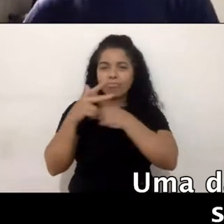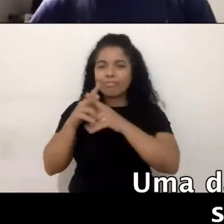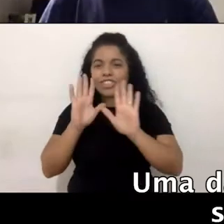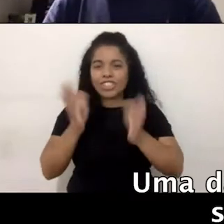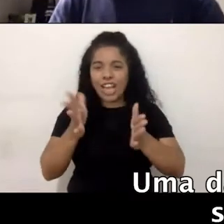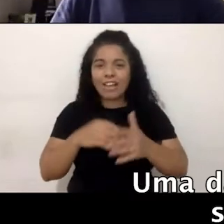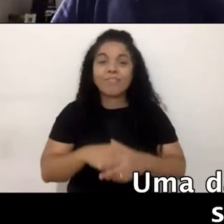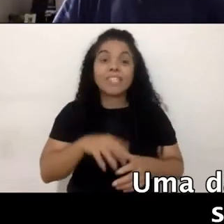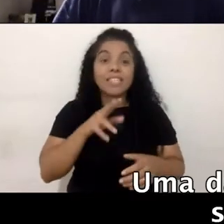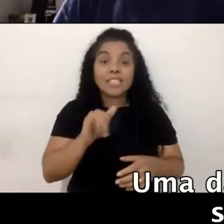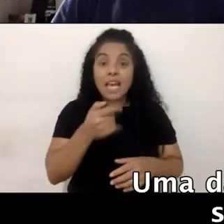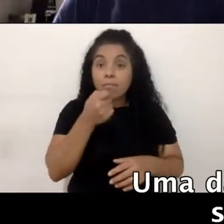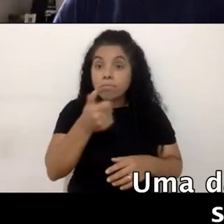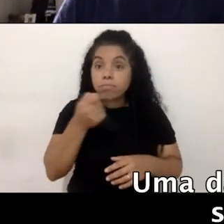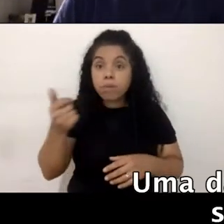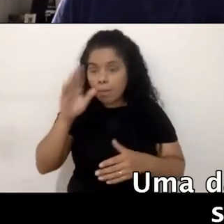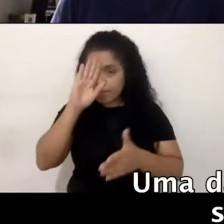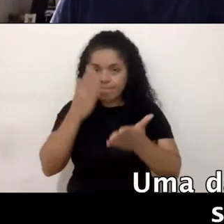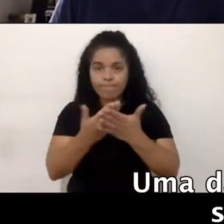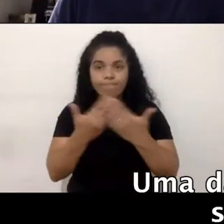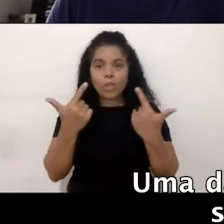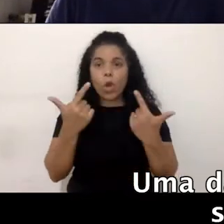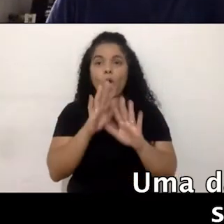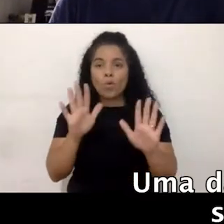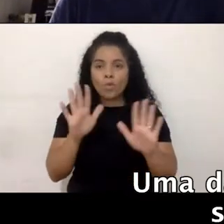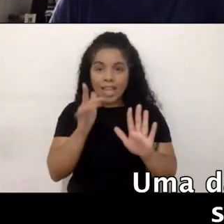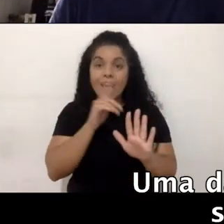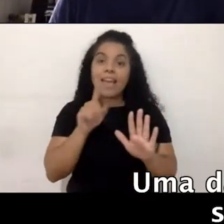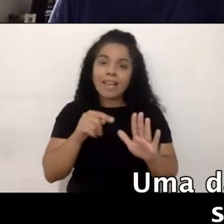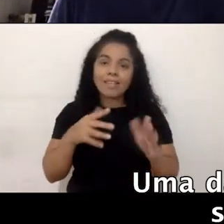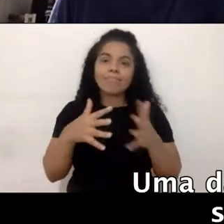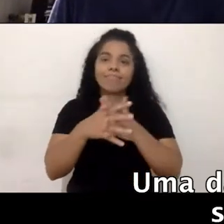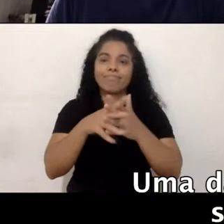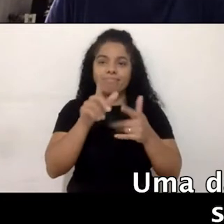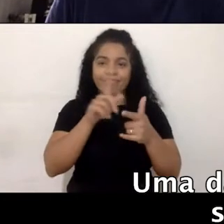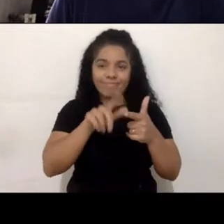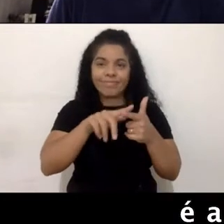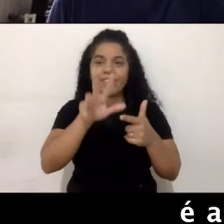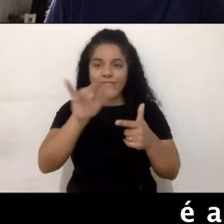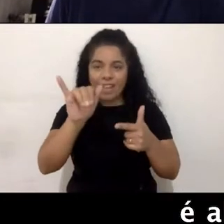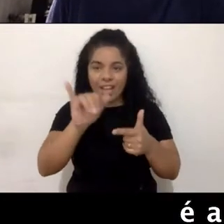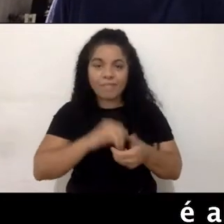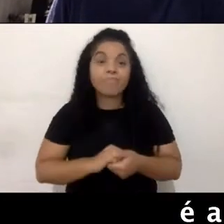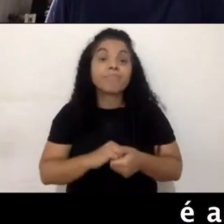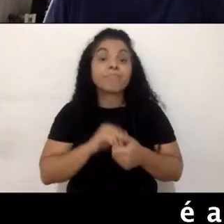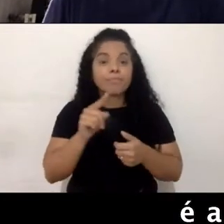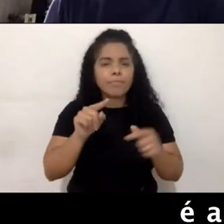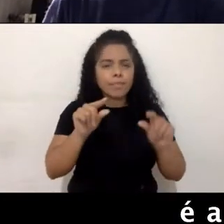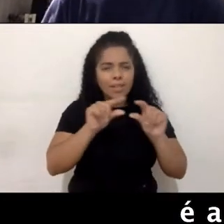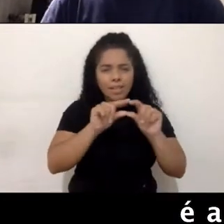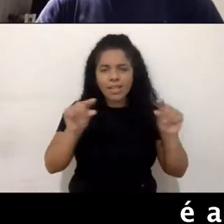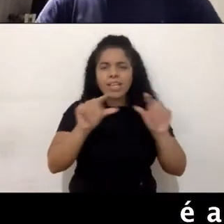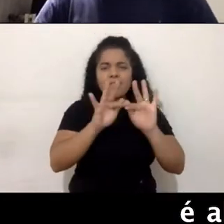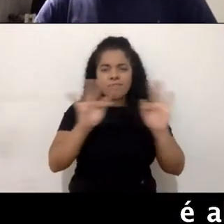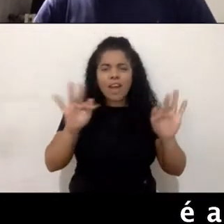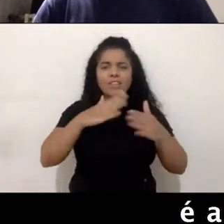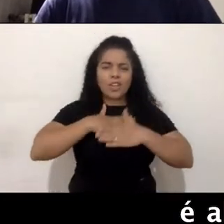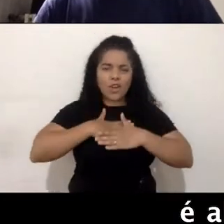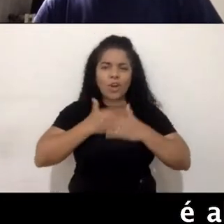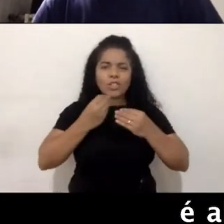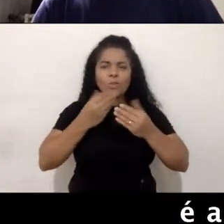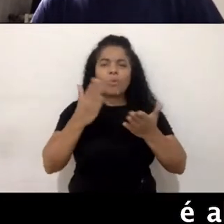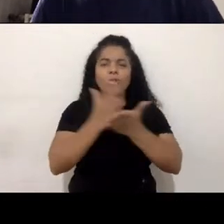And one of the phrases that I like from the Evolutionary Architectures book is that change is something we